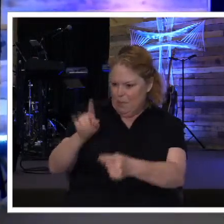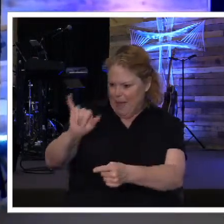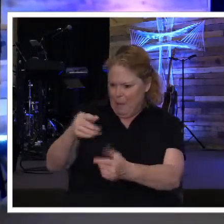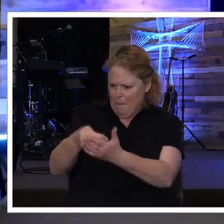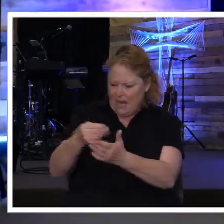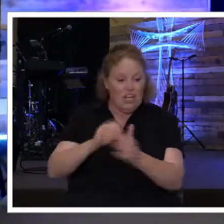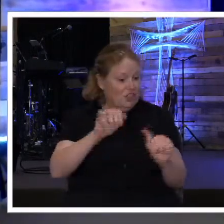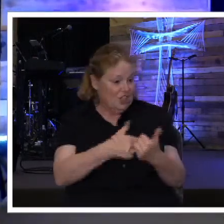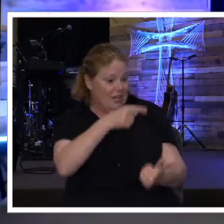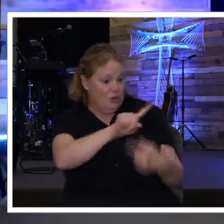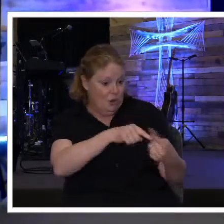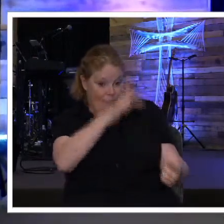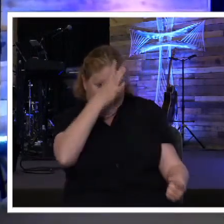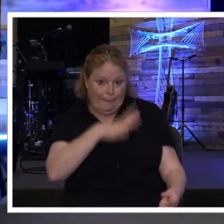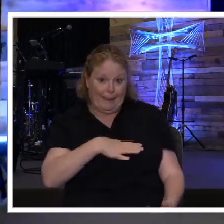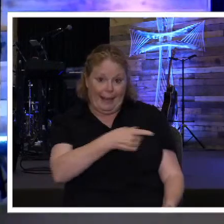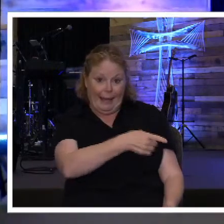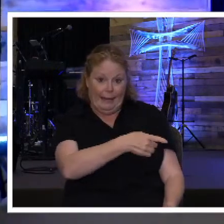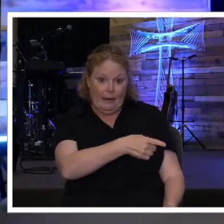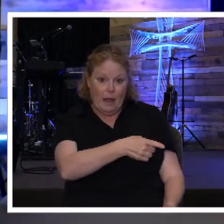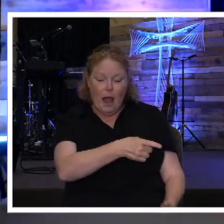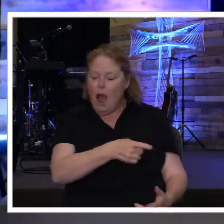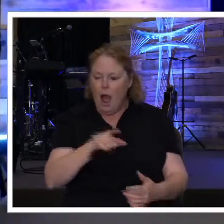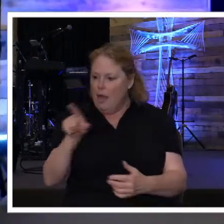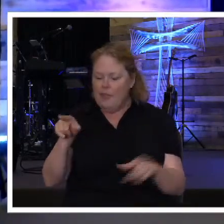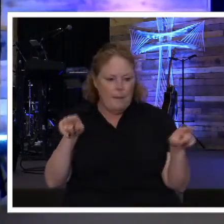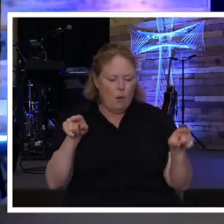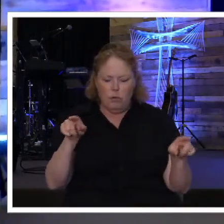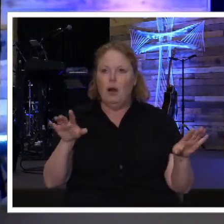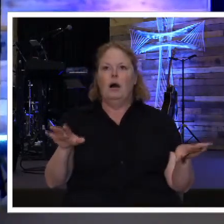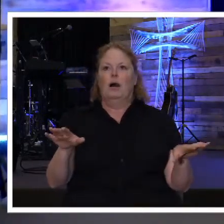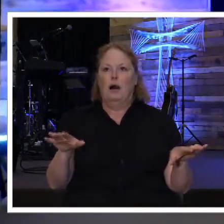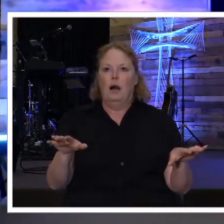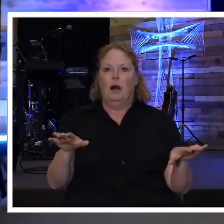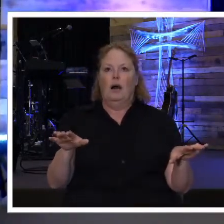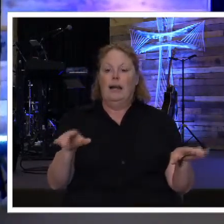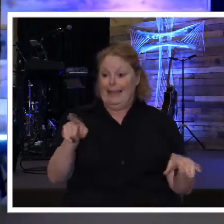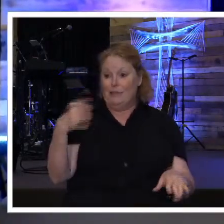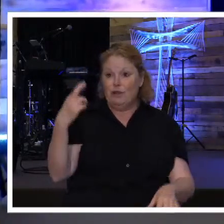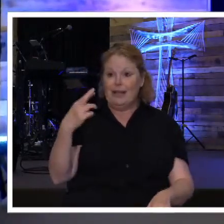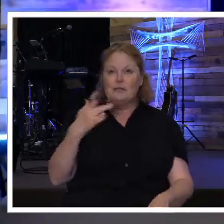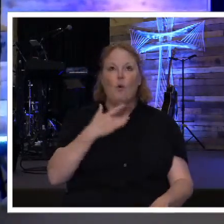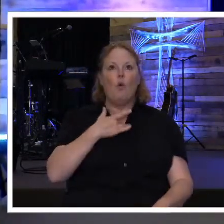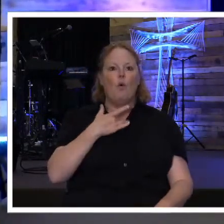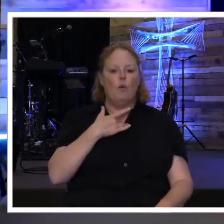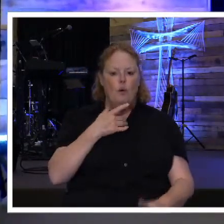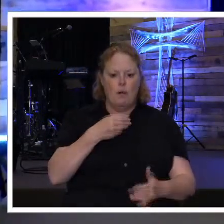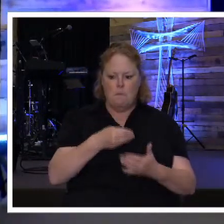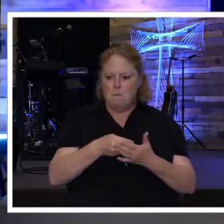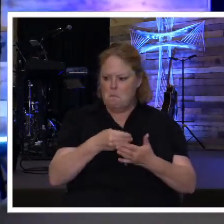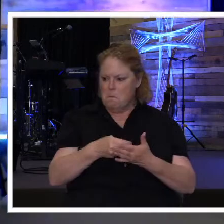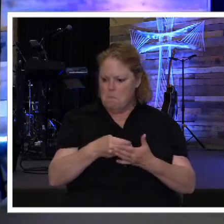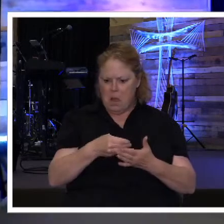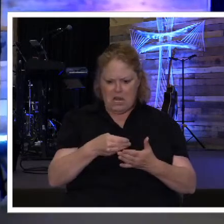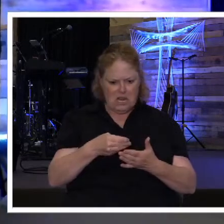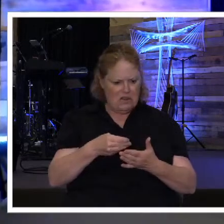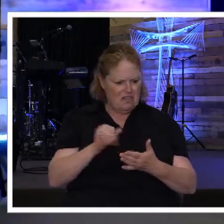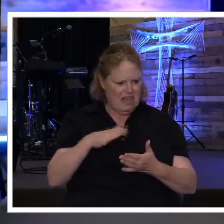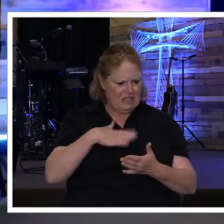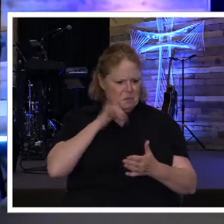Jesus, suddenly has to come face to face with the recognition that money had been his scorecard, money had been his